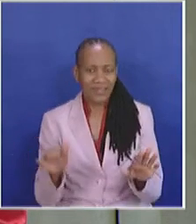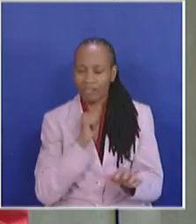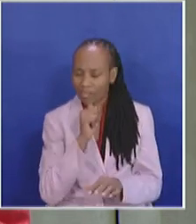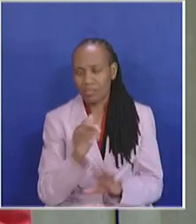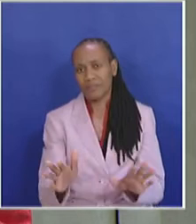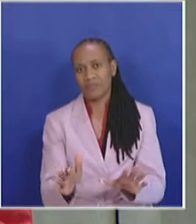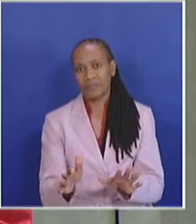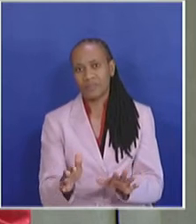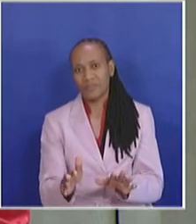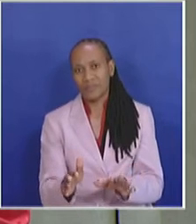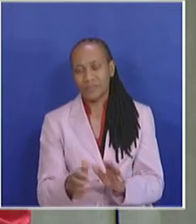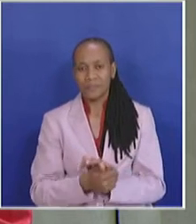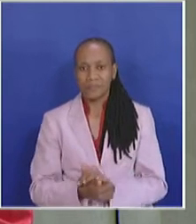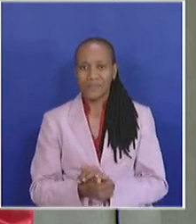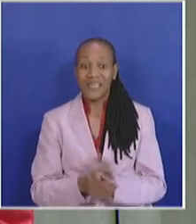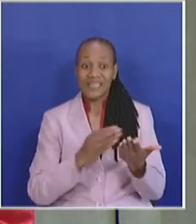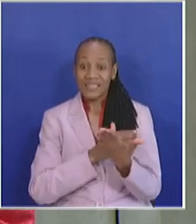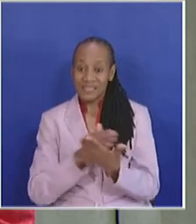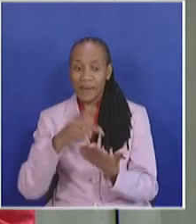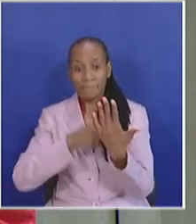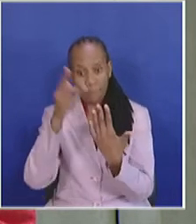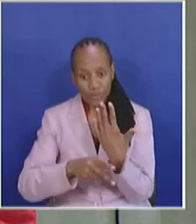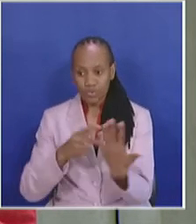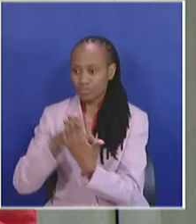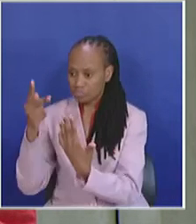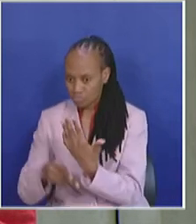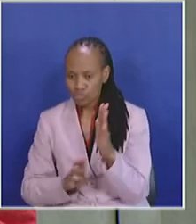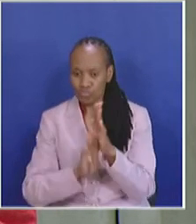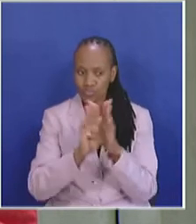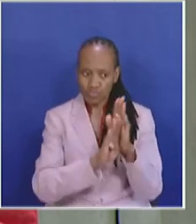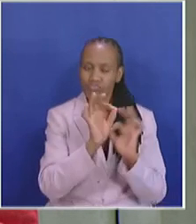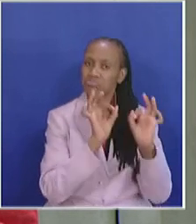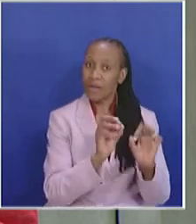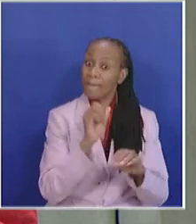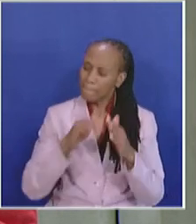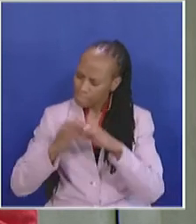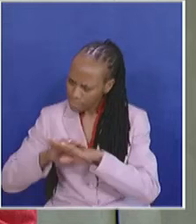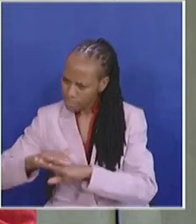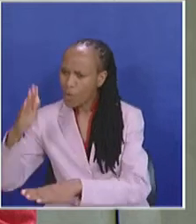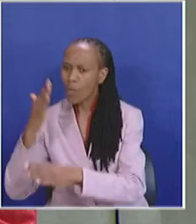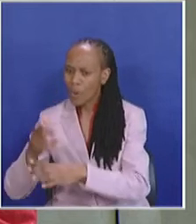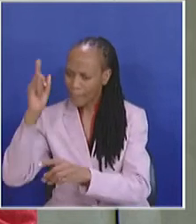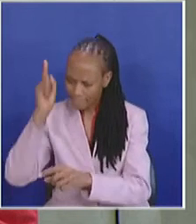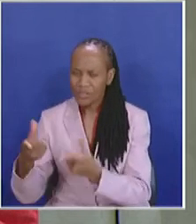Notwithstanding the progress made in some of these projects, more needs to be done, particularly on the